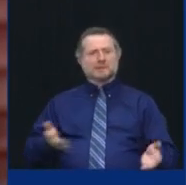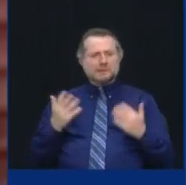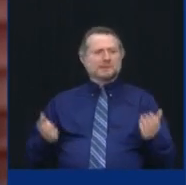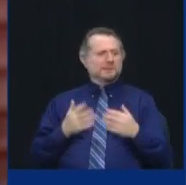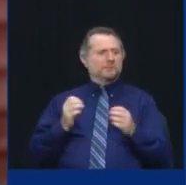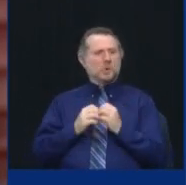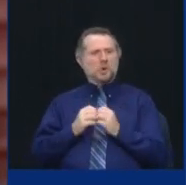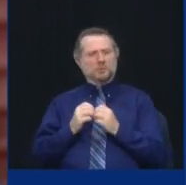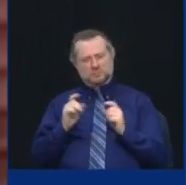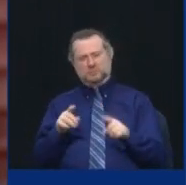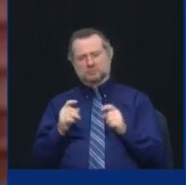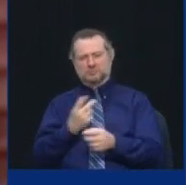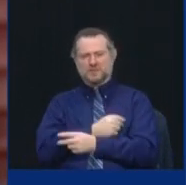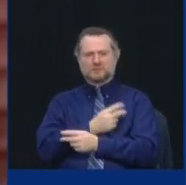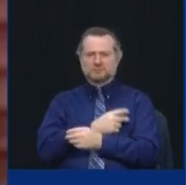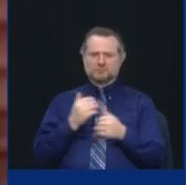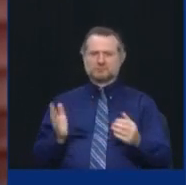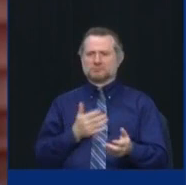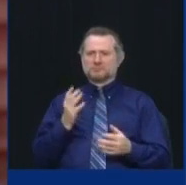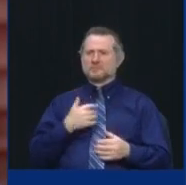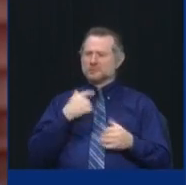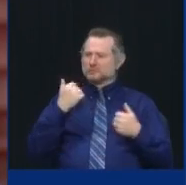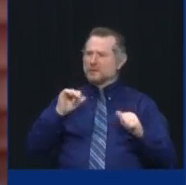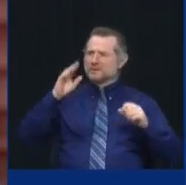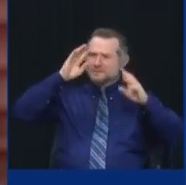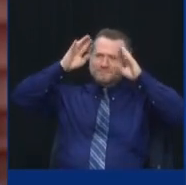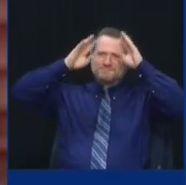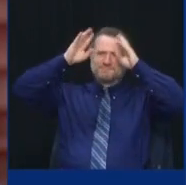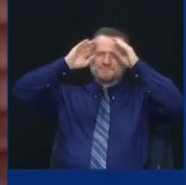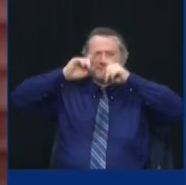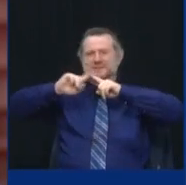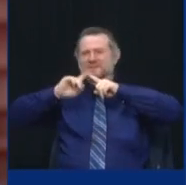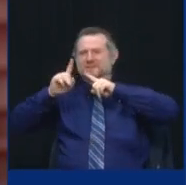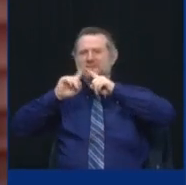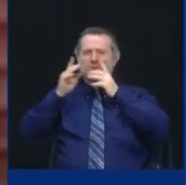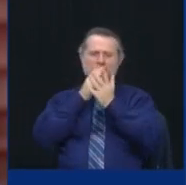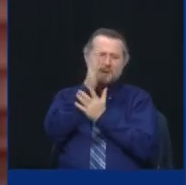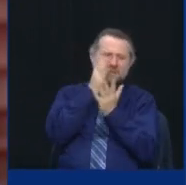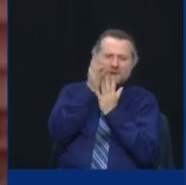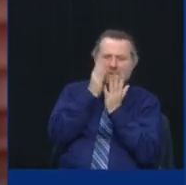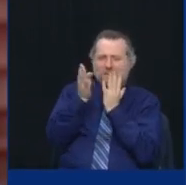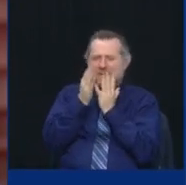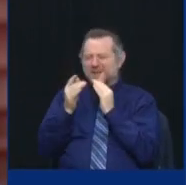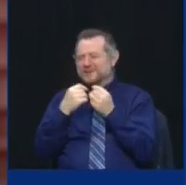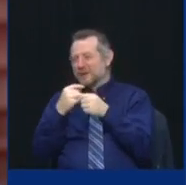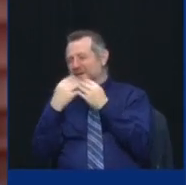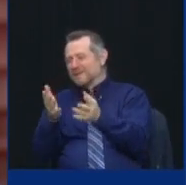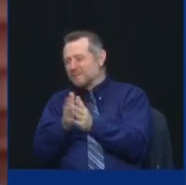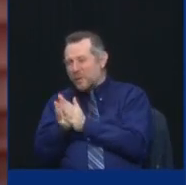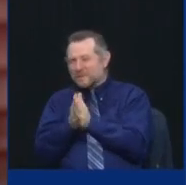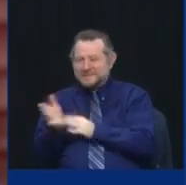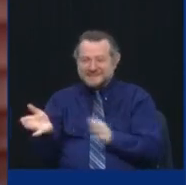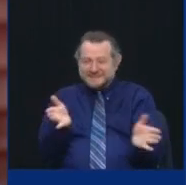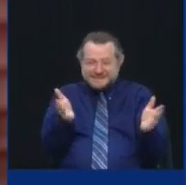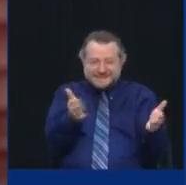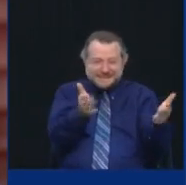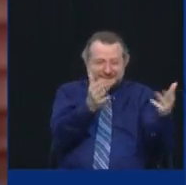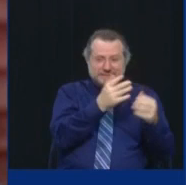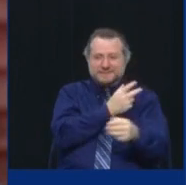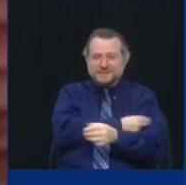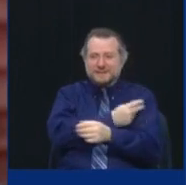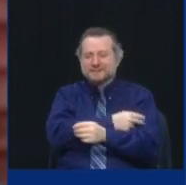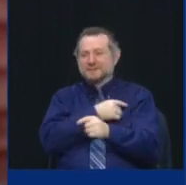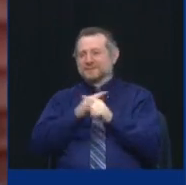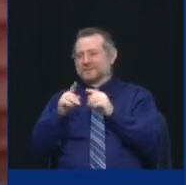are working very hard to come up with incentives to get people vaccinated, right? First, accessibility. We have